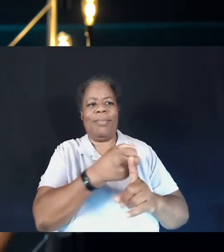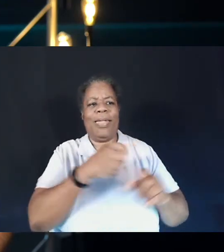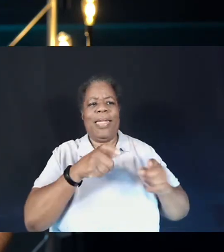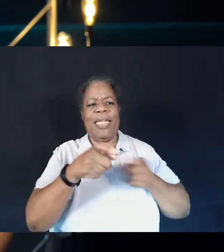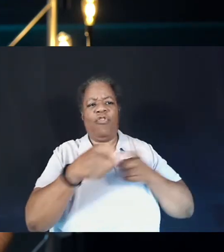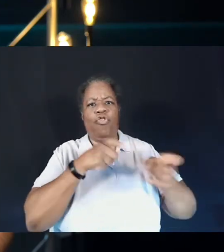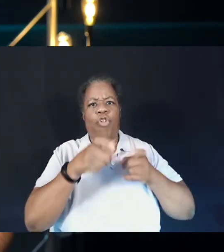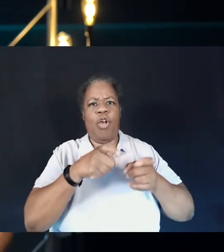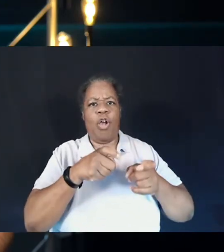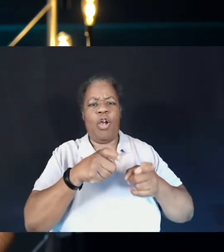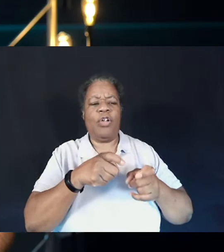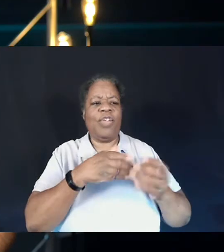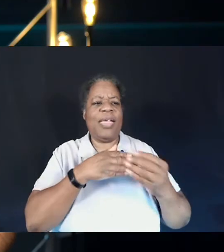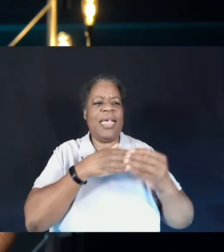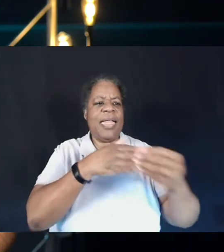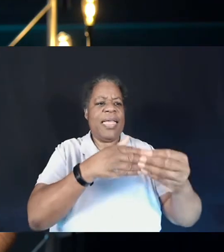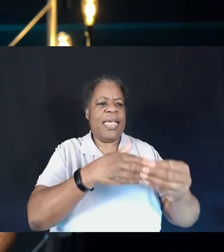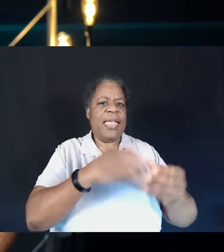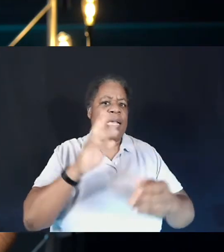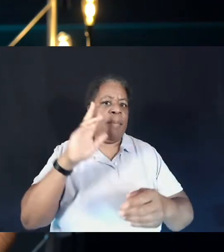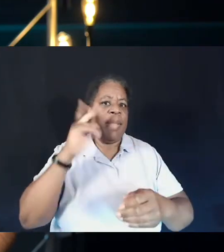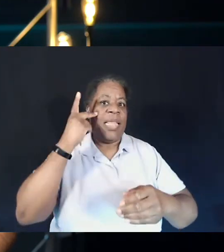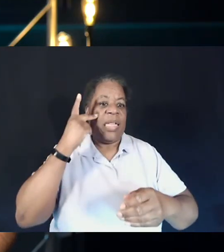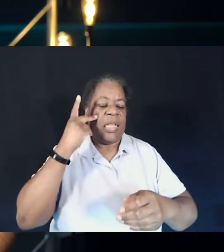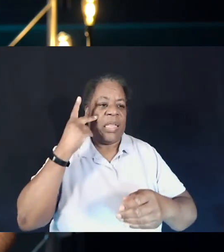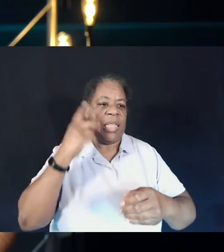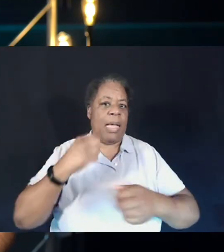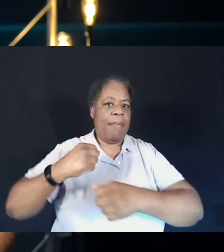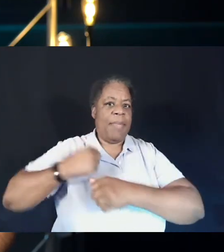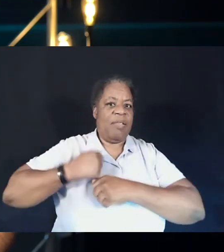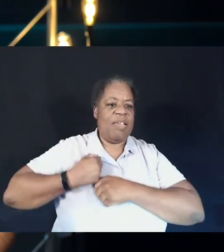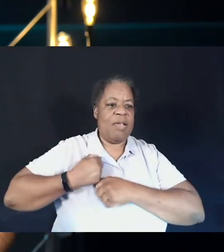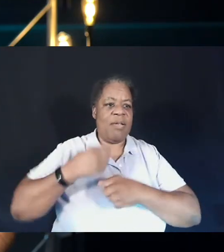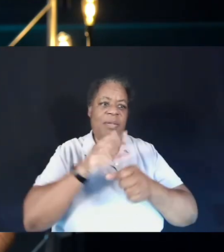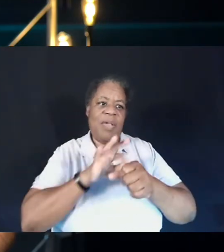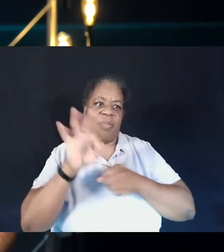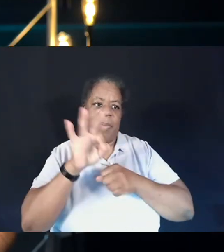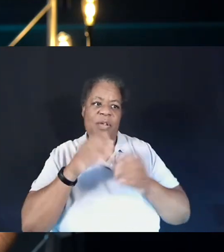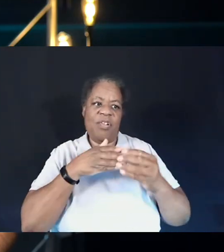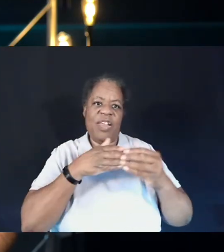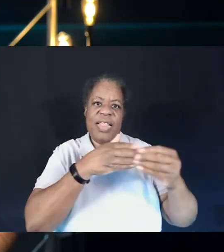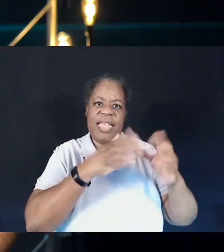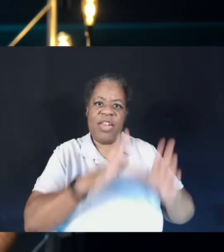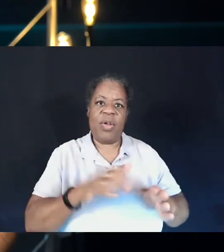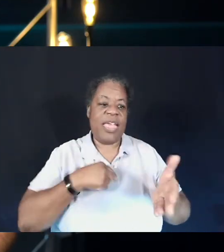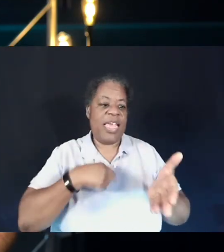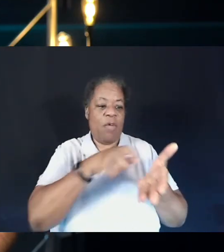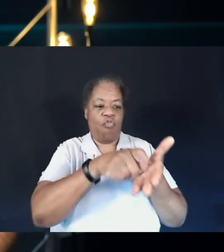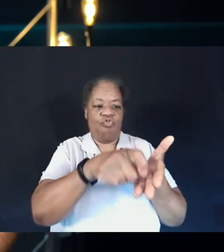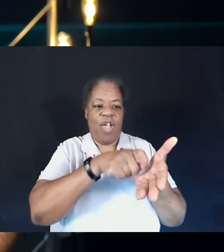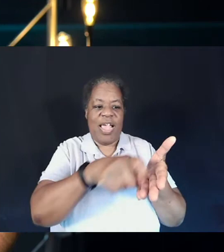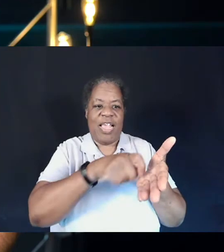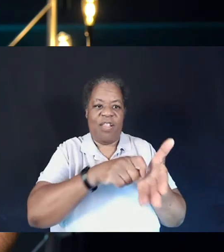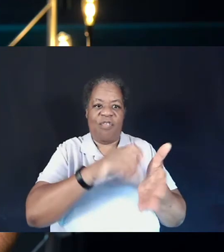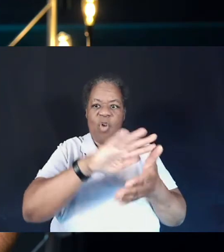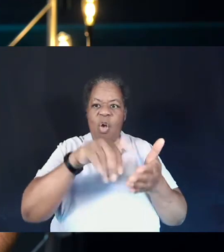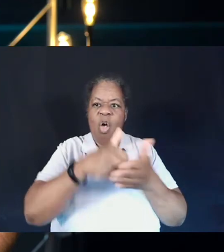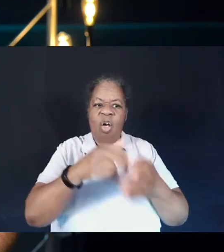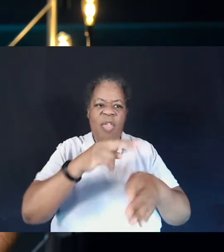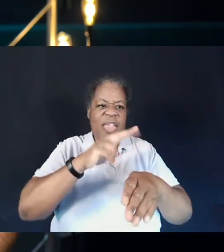politically, militarily, and spiritually. And he writes this psalm for the whole nation to participate